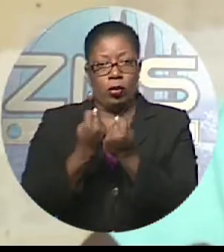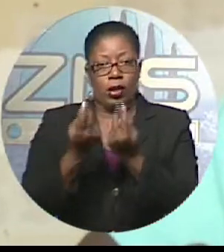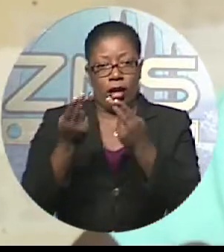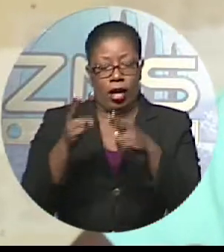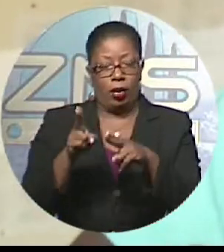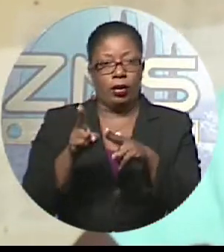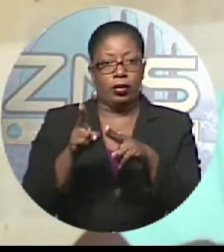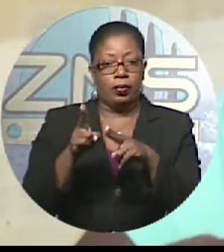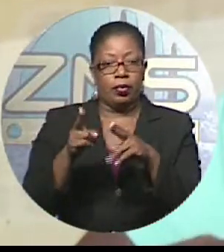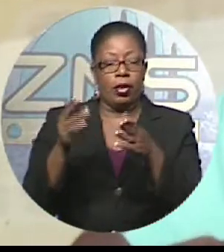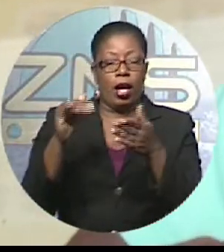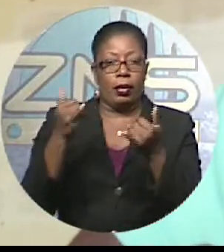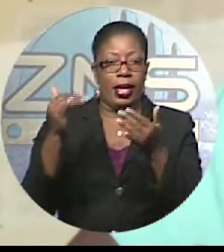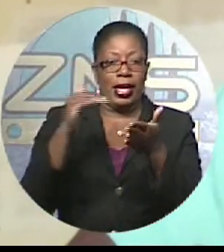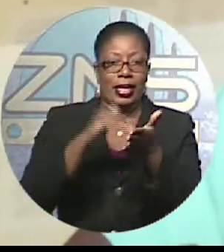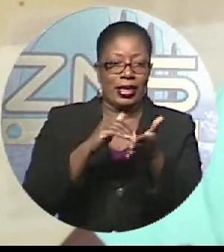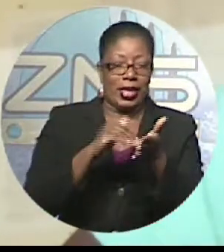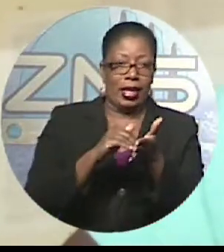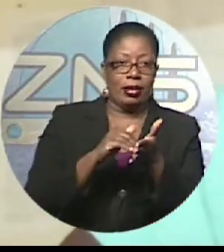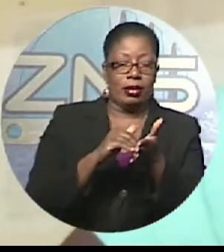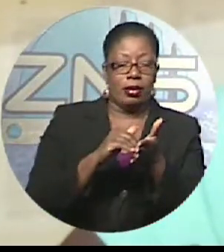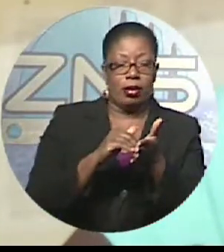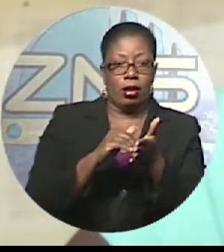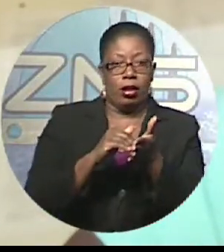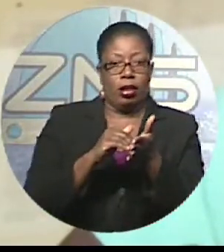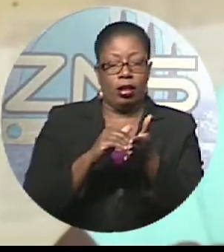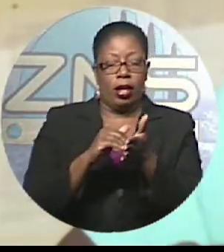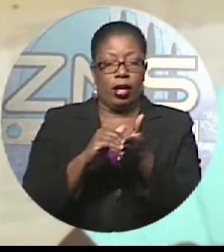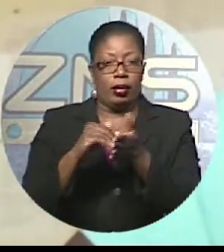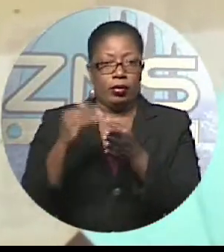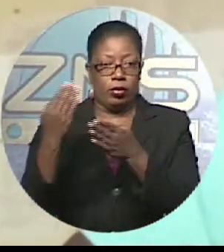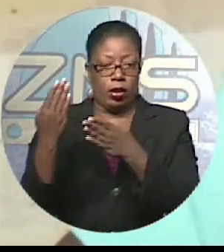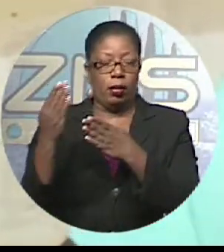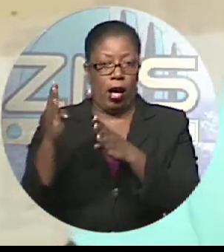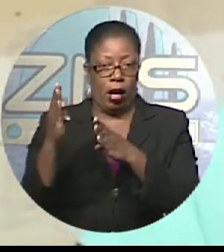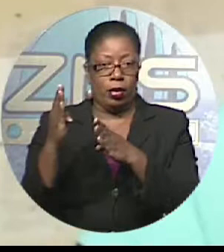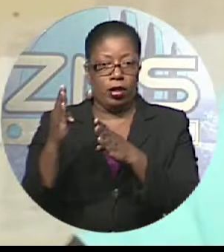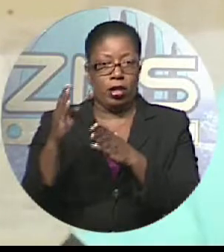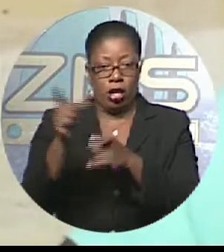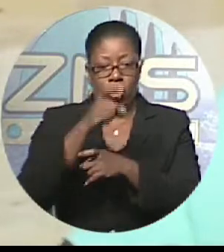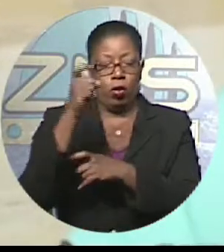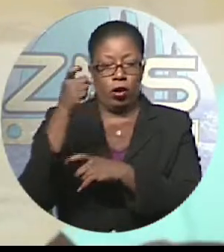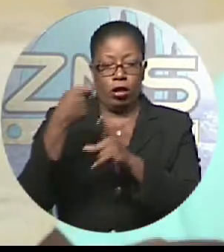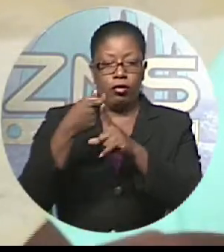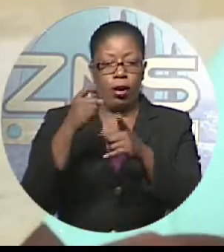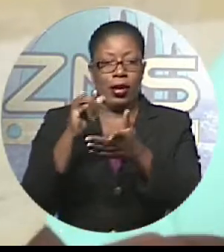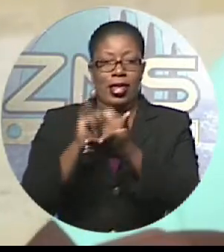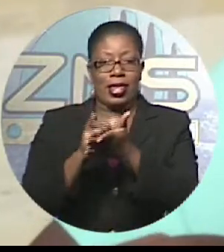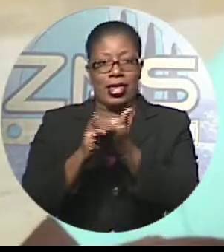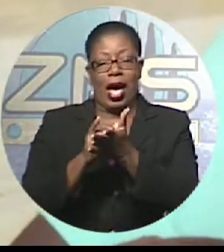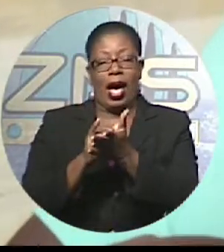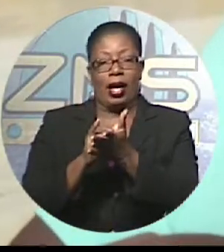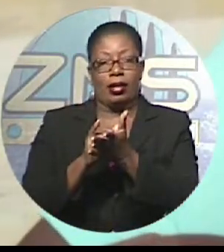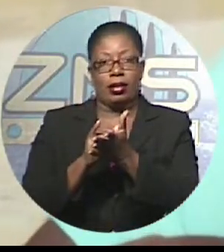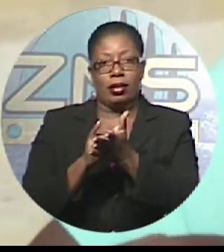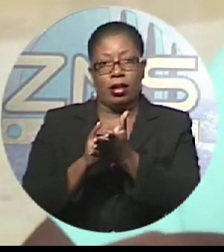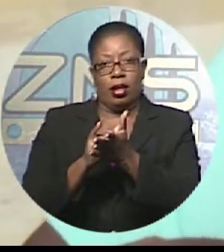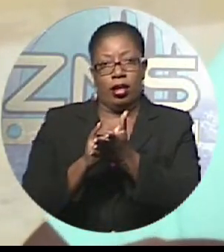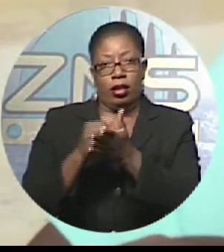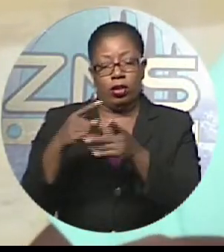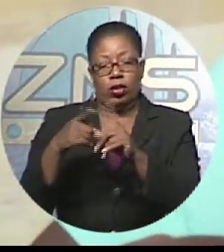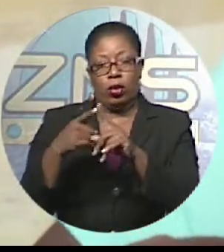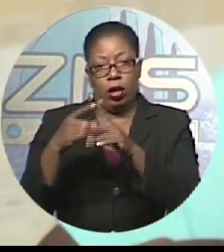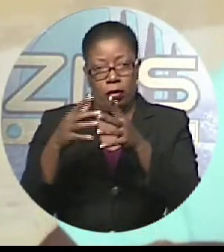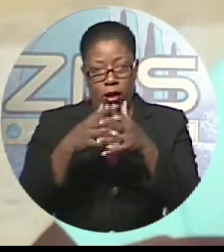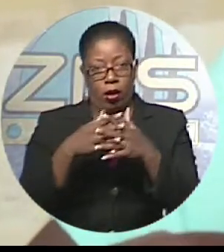against Cayman Islands, Suriname, Bahamas, and Argentina, with the winner of that moving into Division 1 of the Americas and also